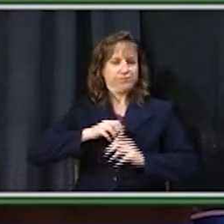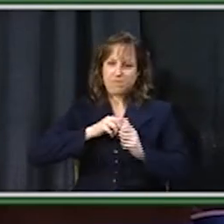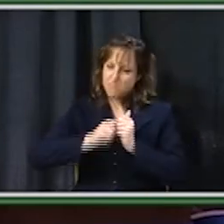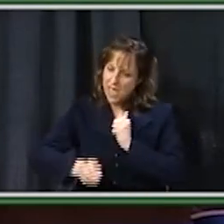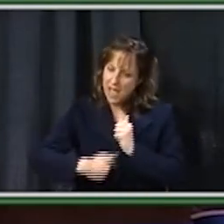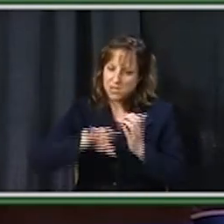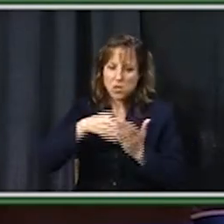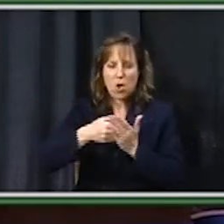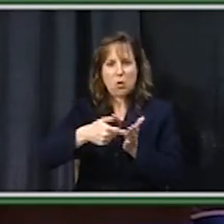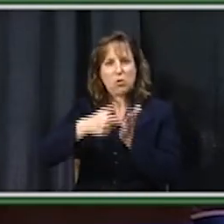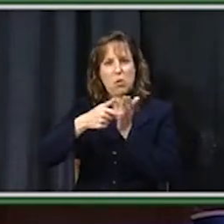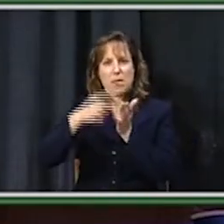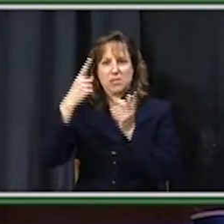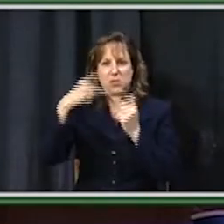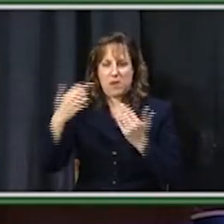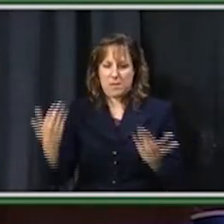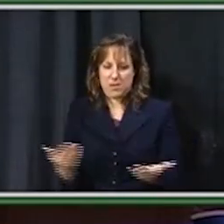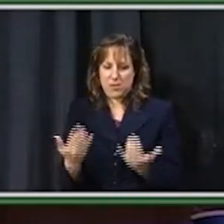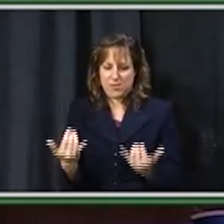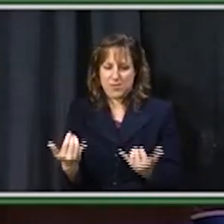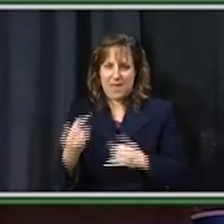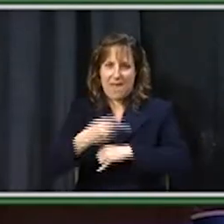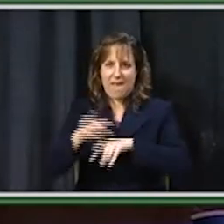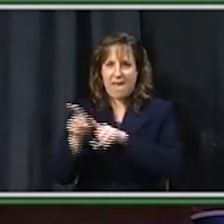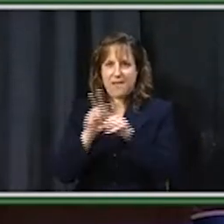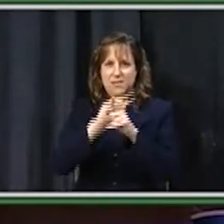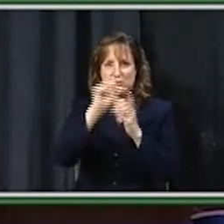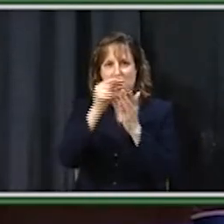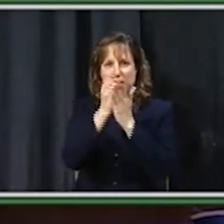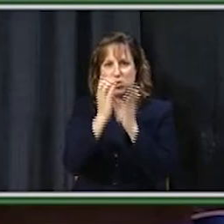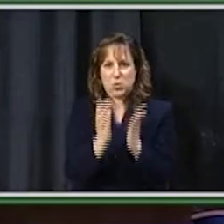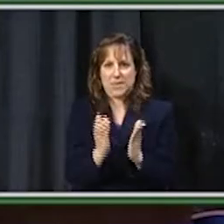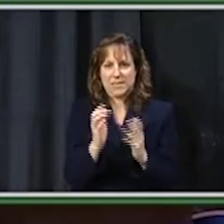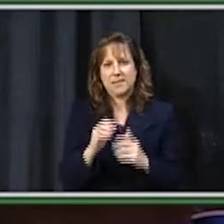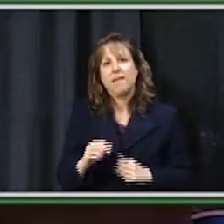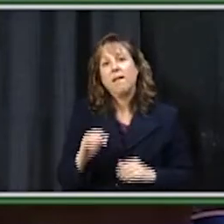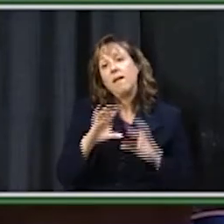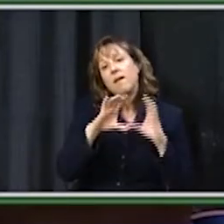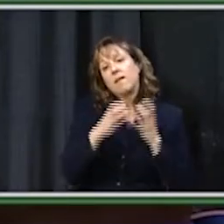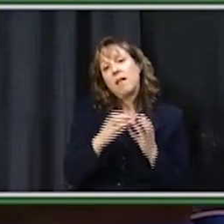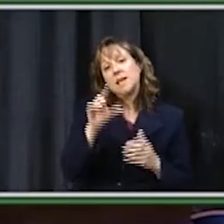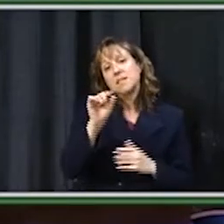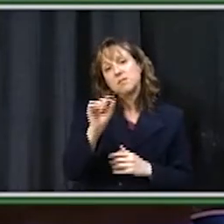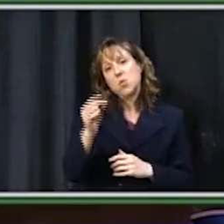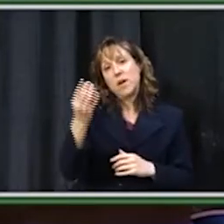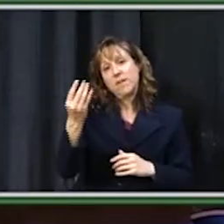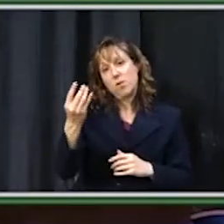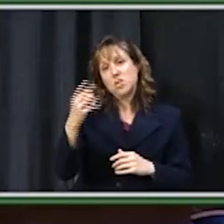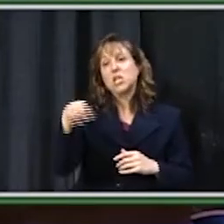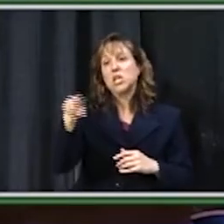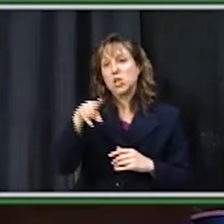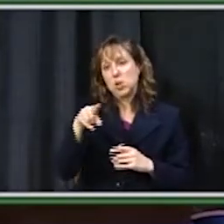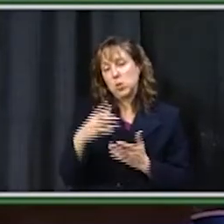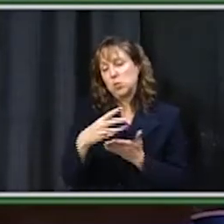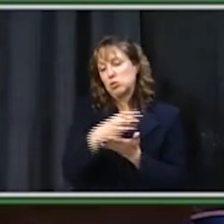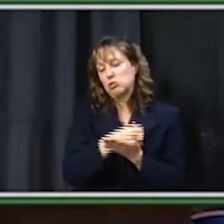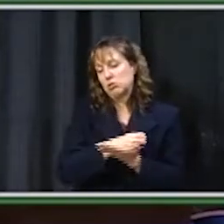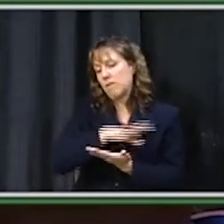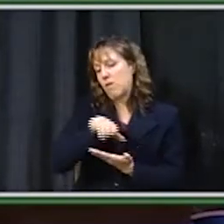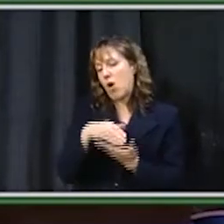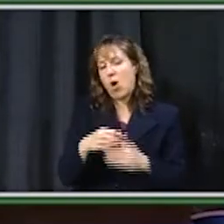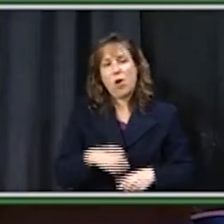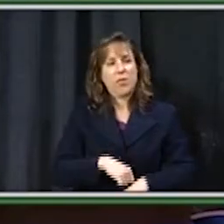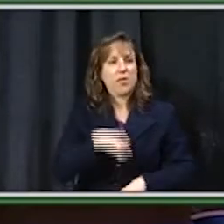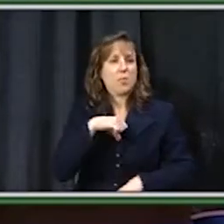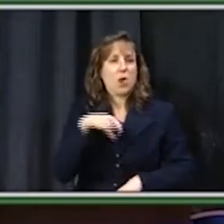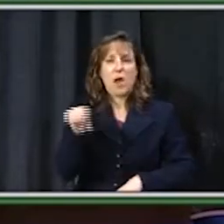be with us today as graduates of Sacramento State. Class of 2014, you deserve every bit of the